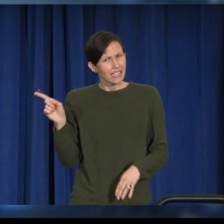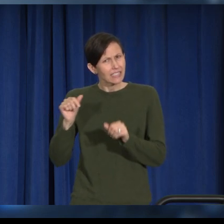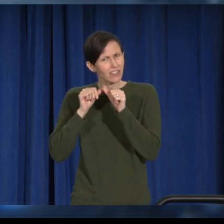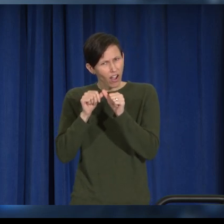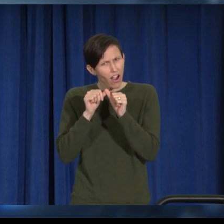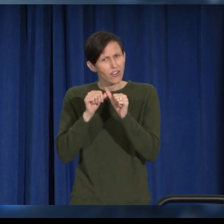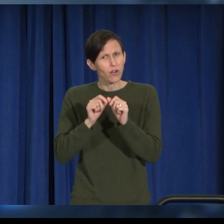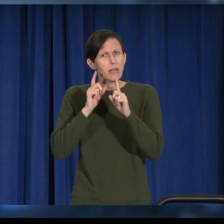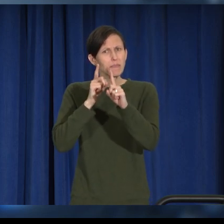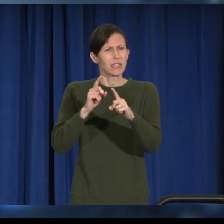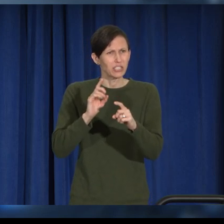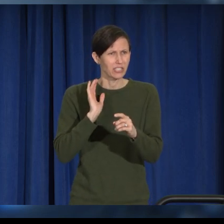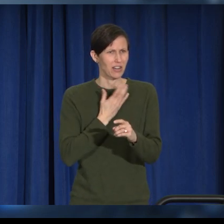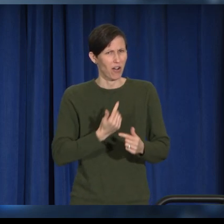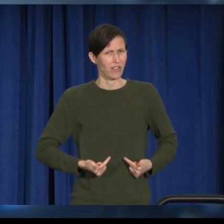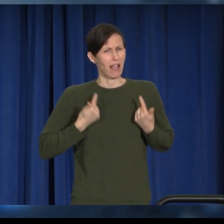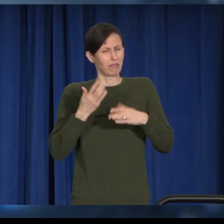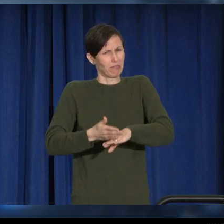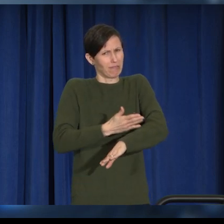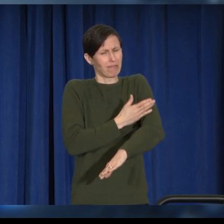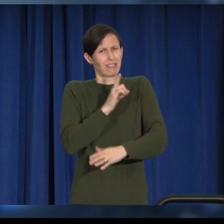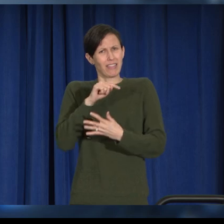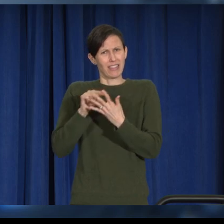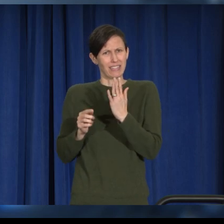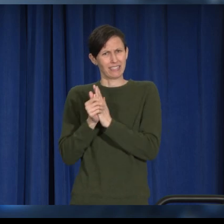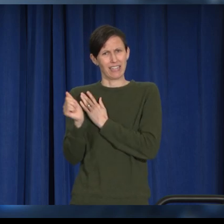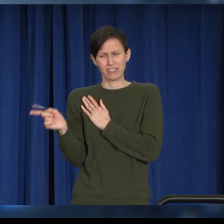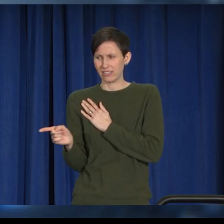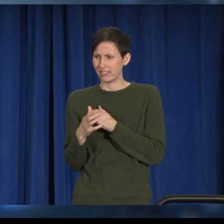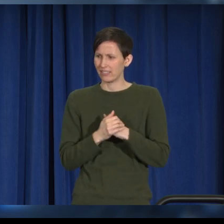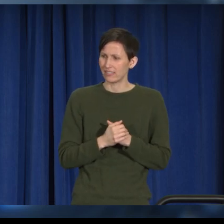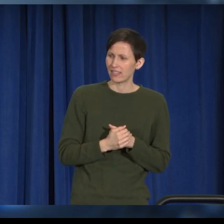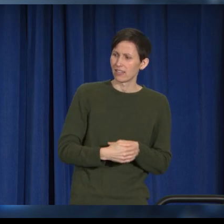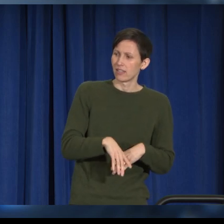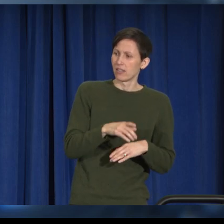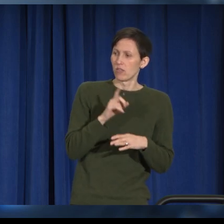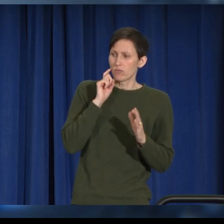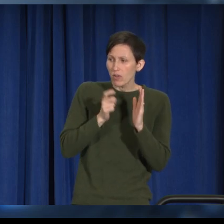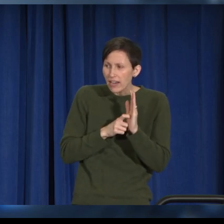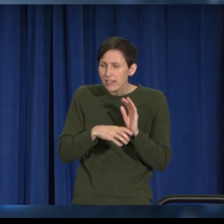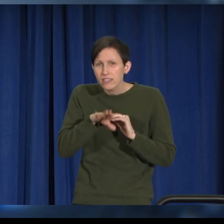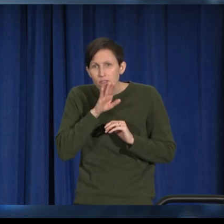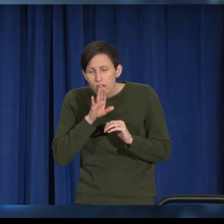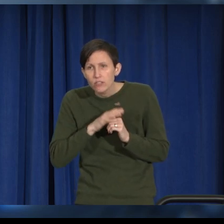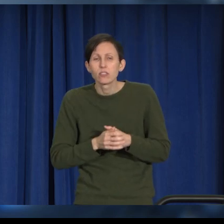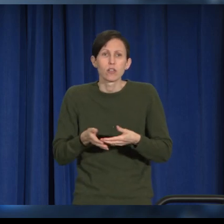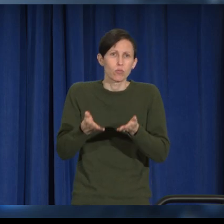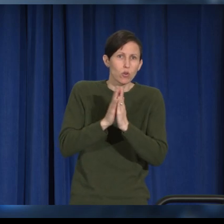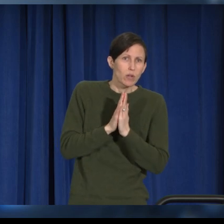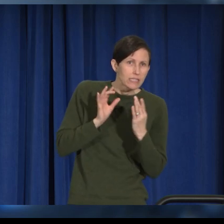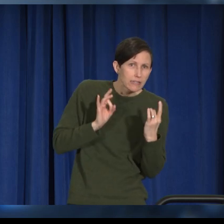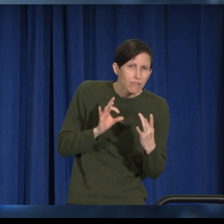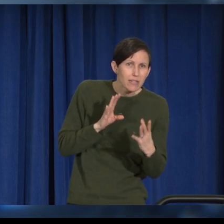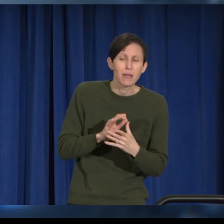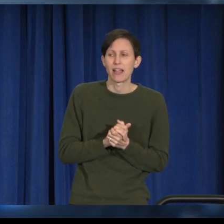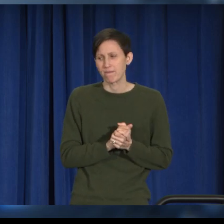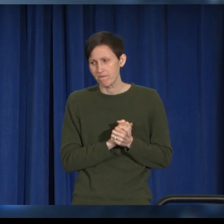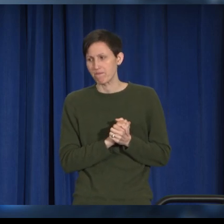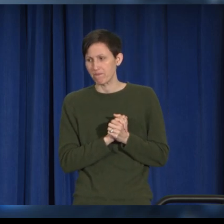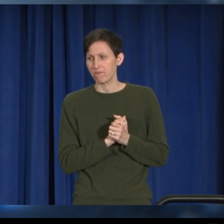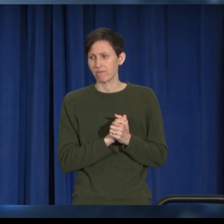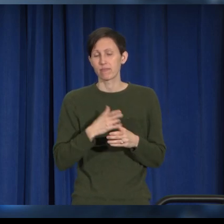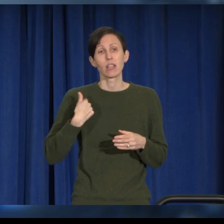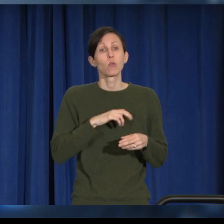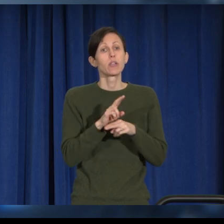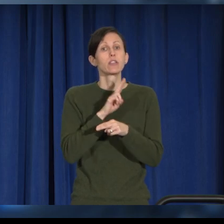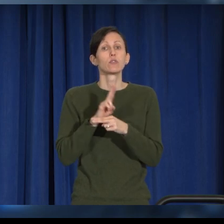mission in our lives to be better at. Sharing task information, recognizing frustration, requesting feedback. And we